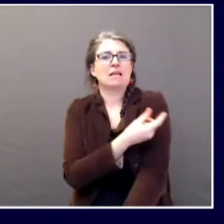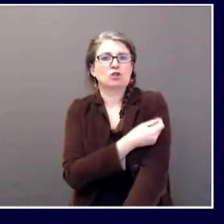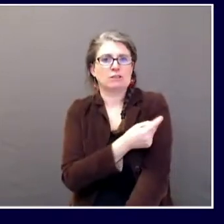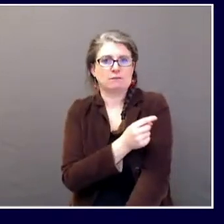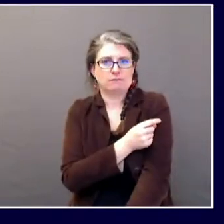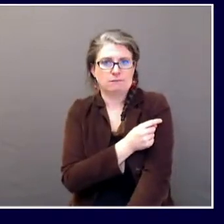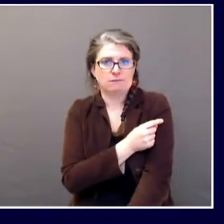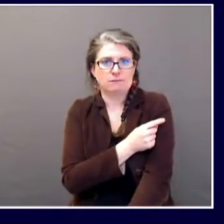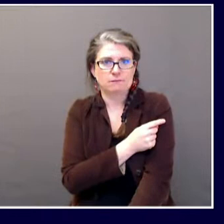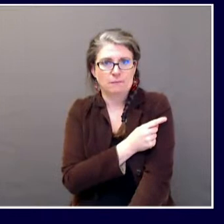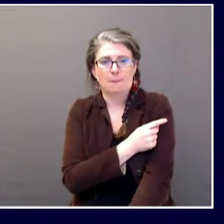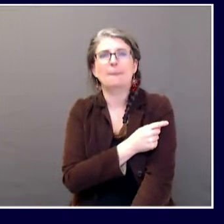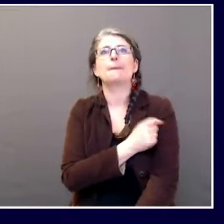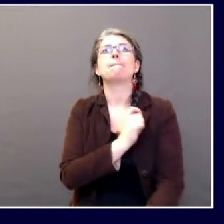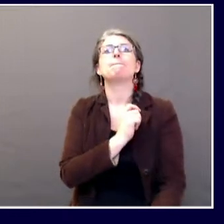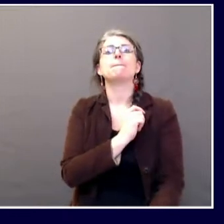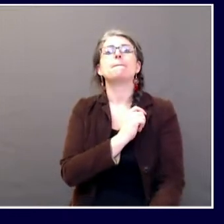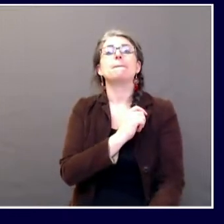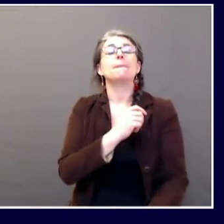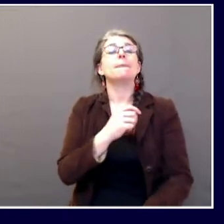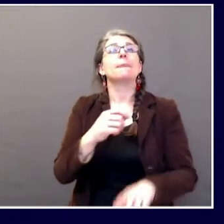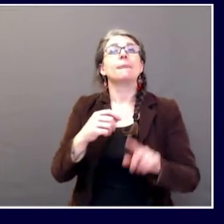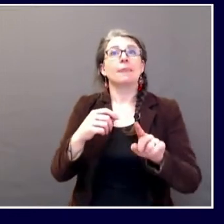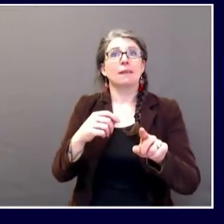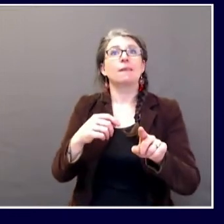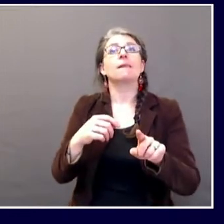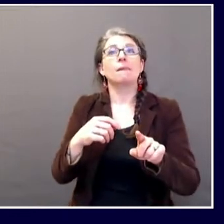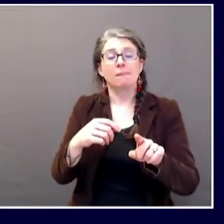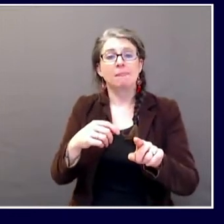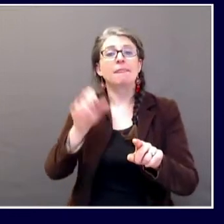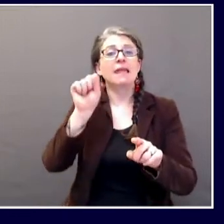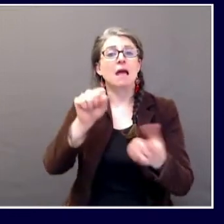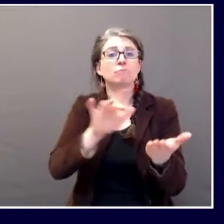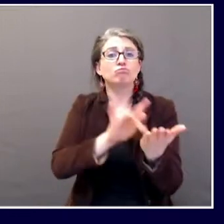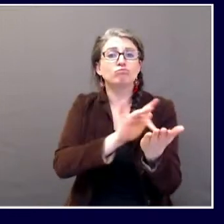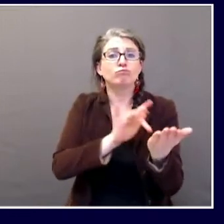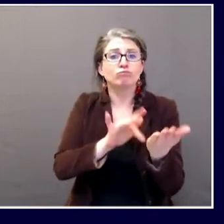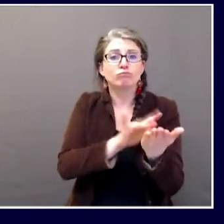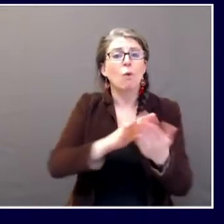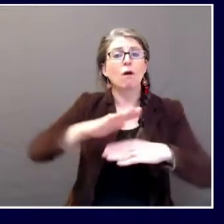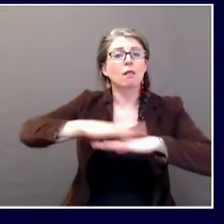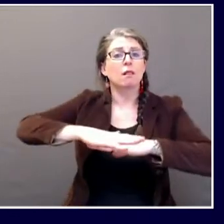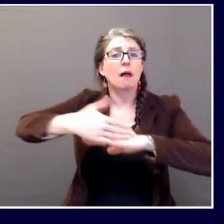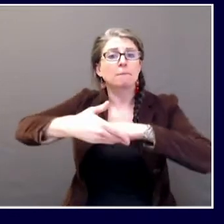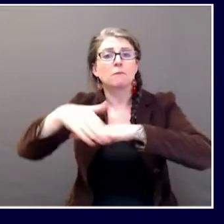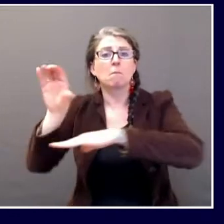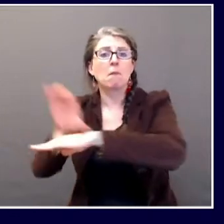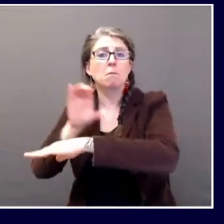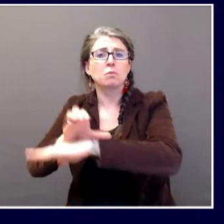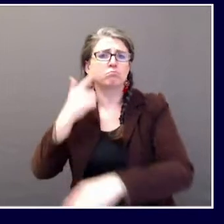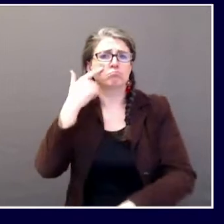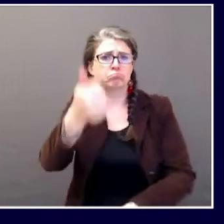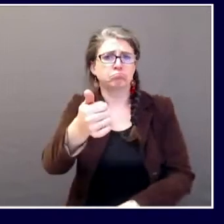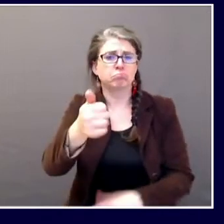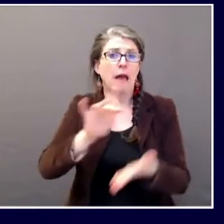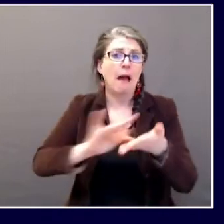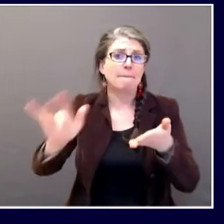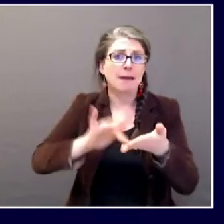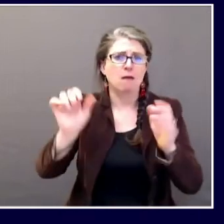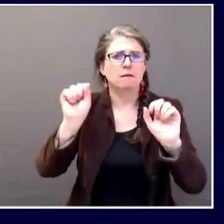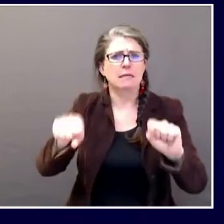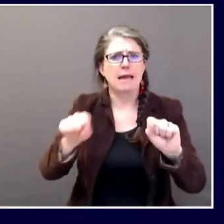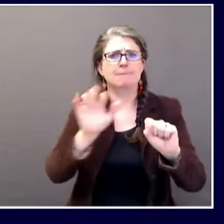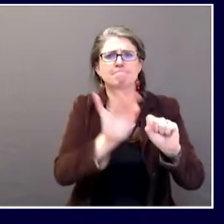smartphone-based or laptop-based check-in system. You register for vSafe the day that you get your first